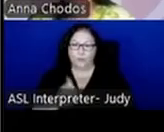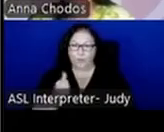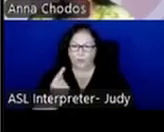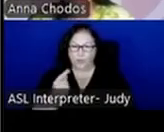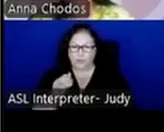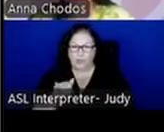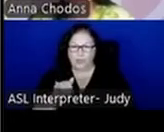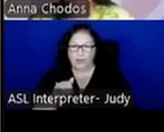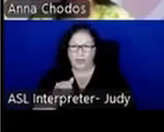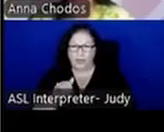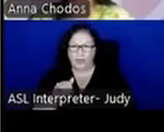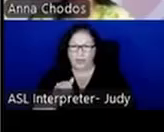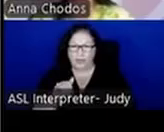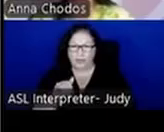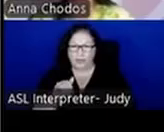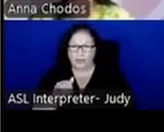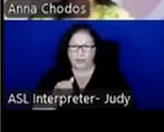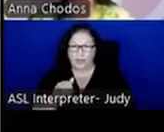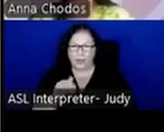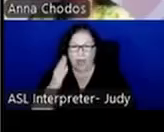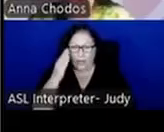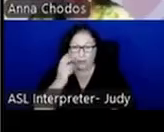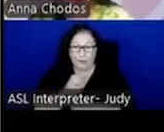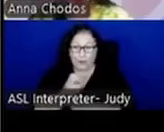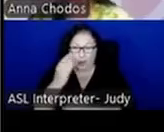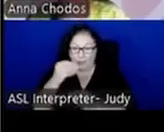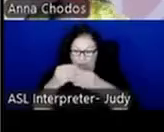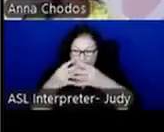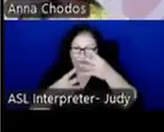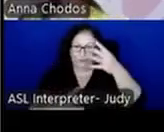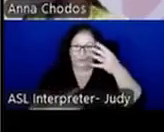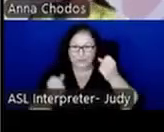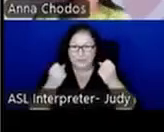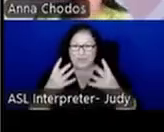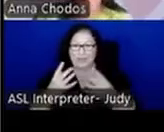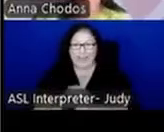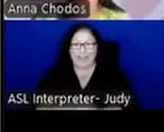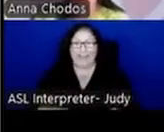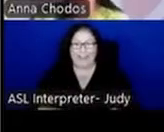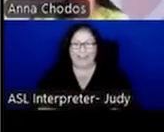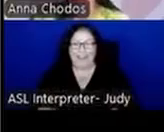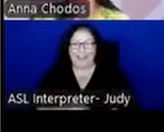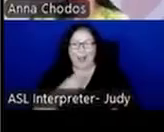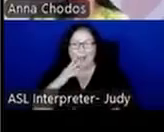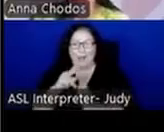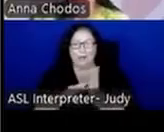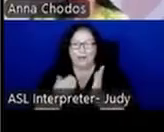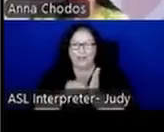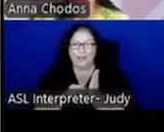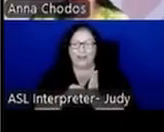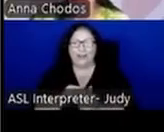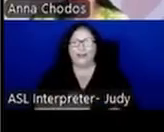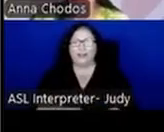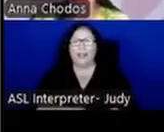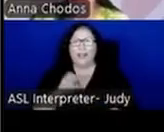there's so many great pieces of input in the chat. I'll read it once more here. So can you speak to strategies for Aging Network